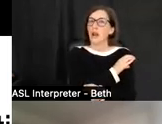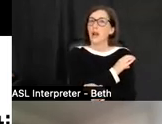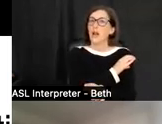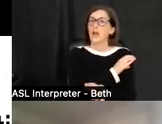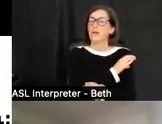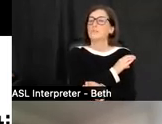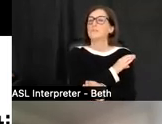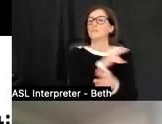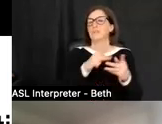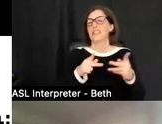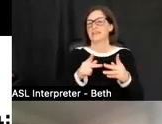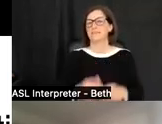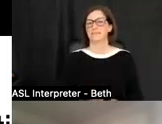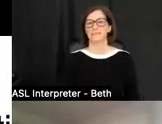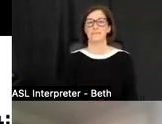setting.